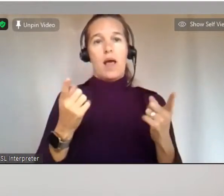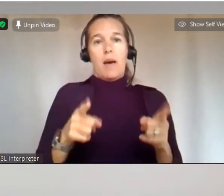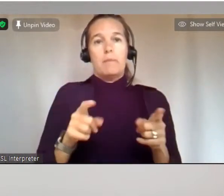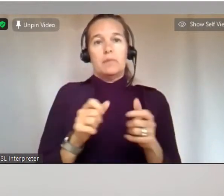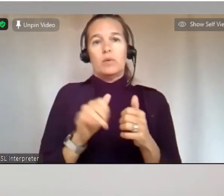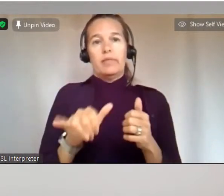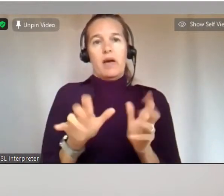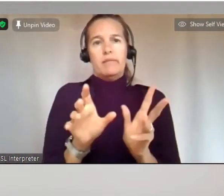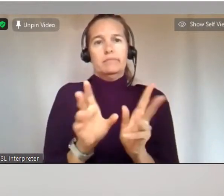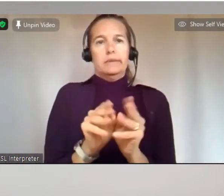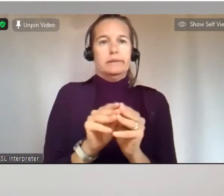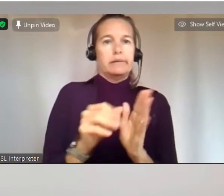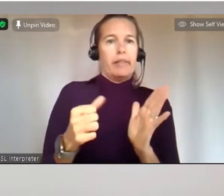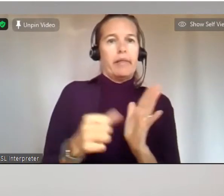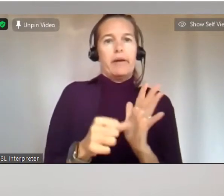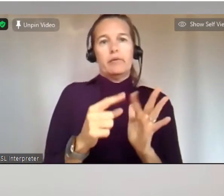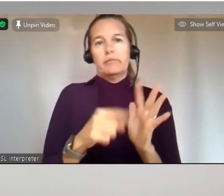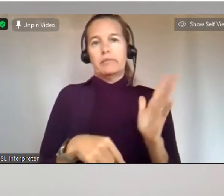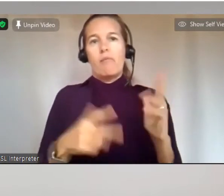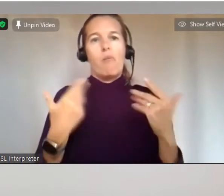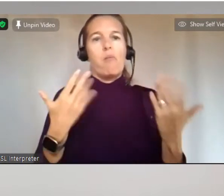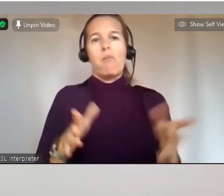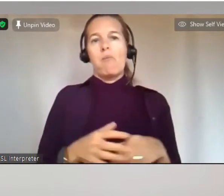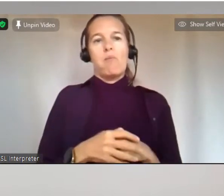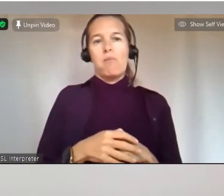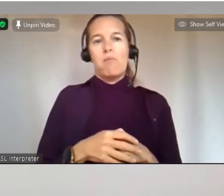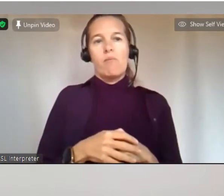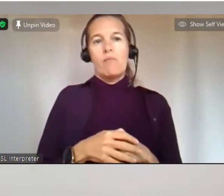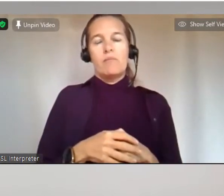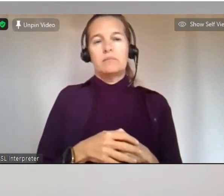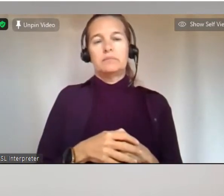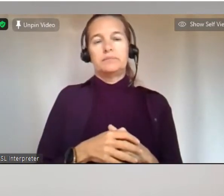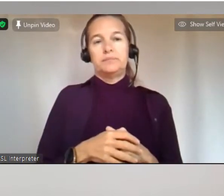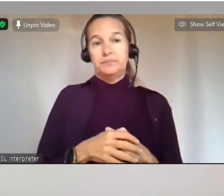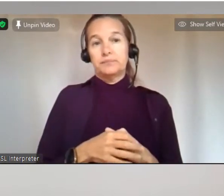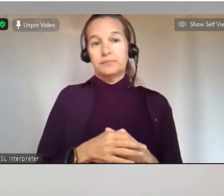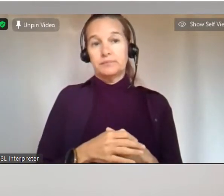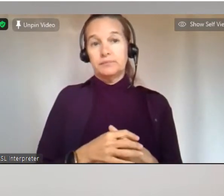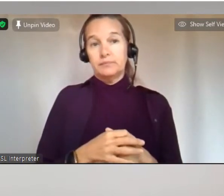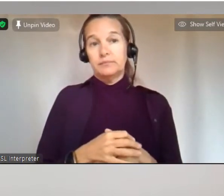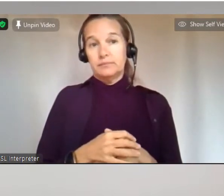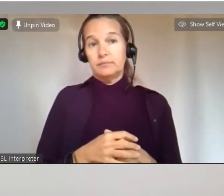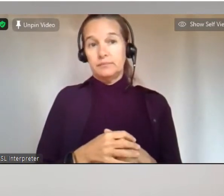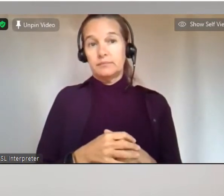at this point, I am happy to take the lead with the